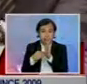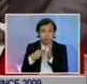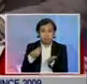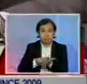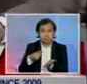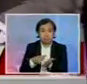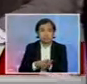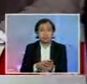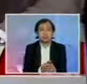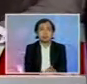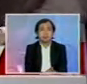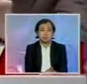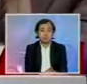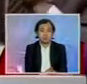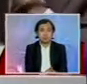Proceed.